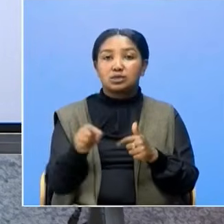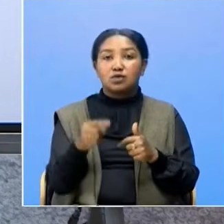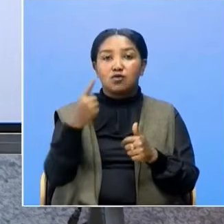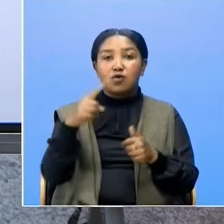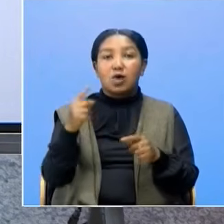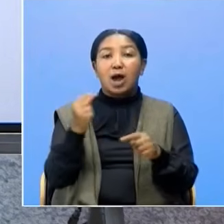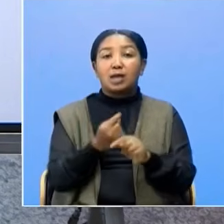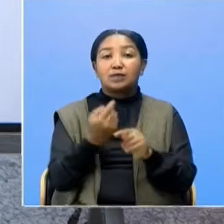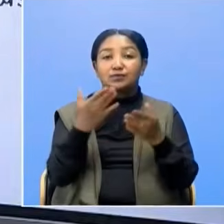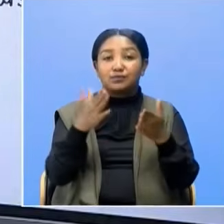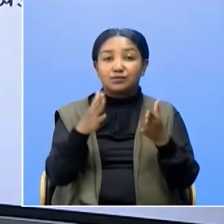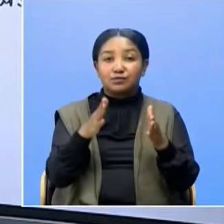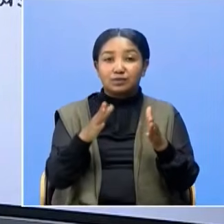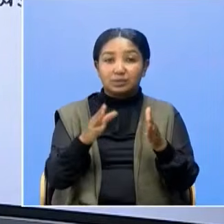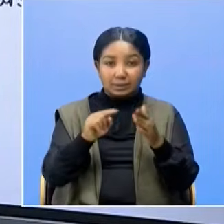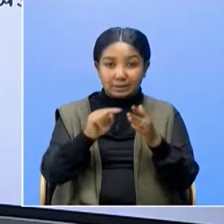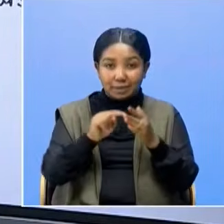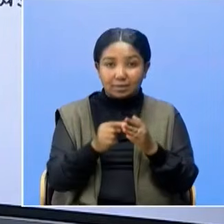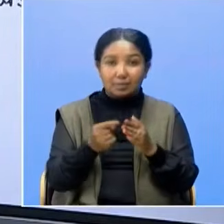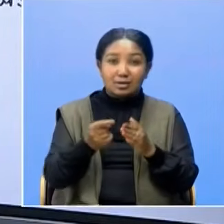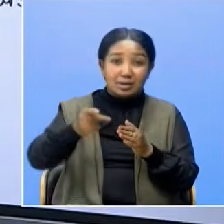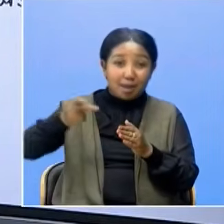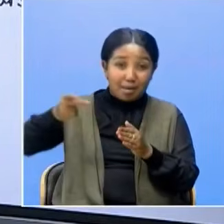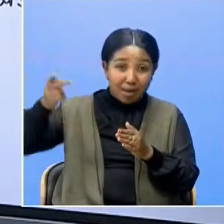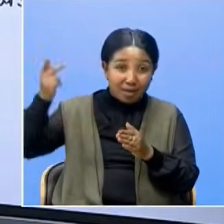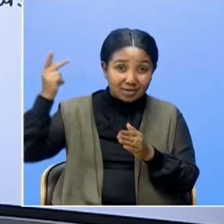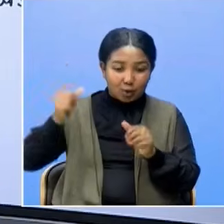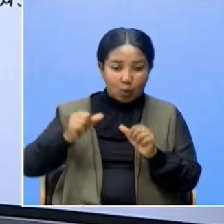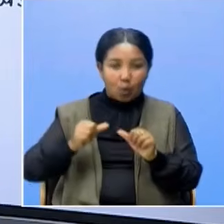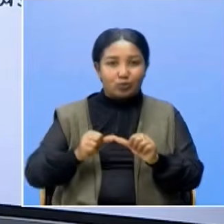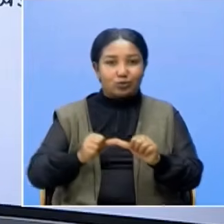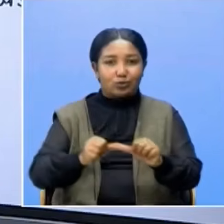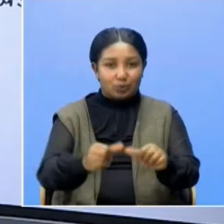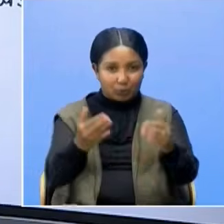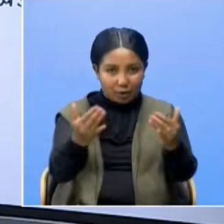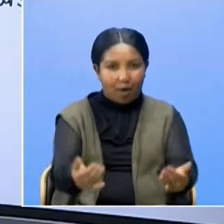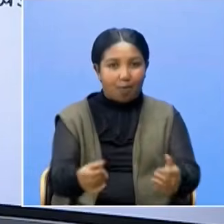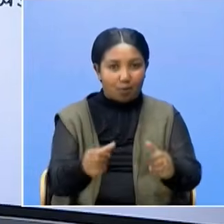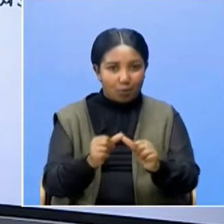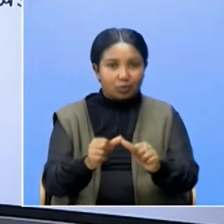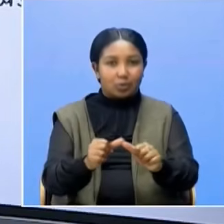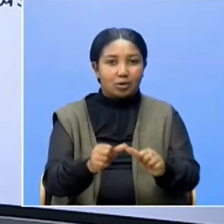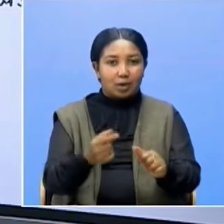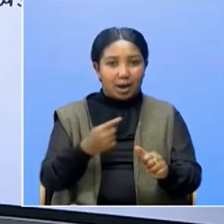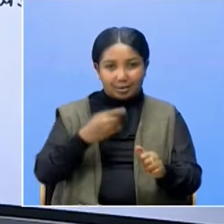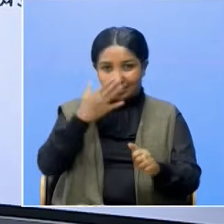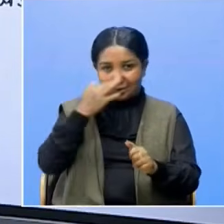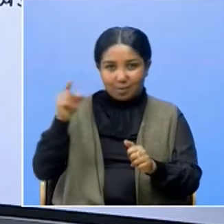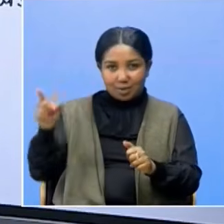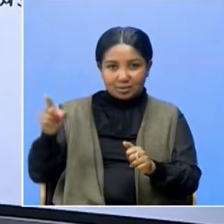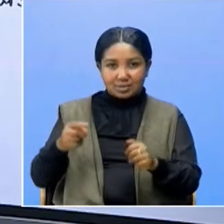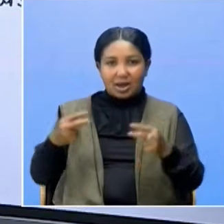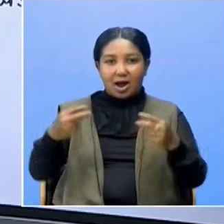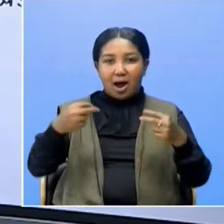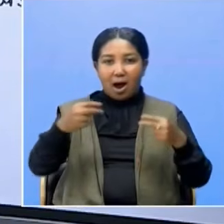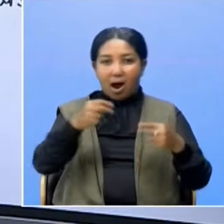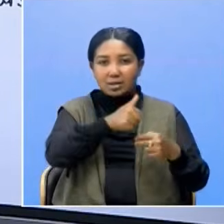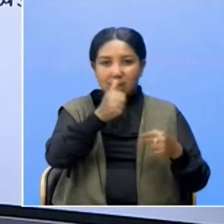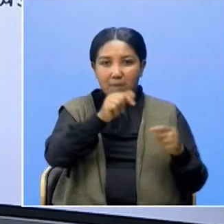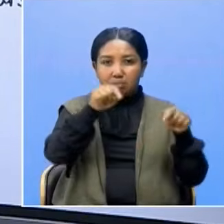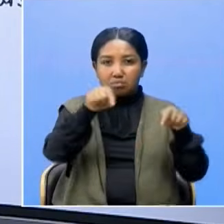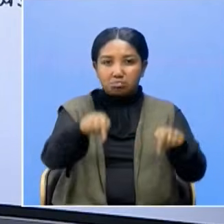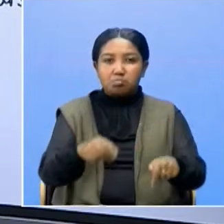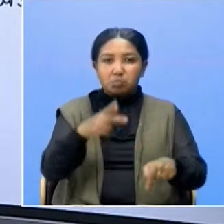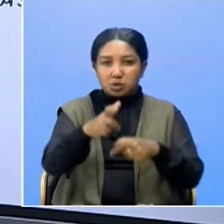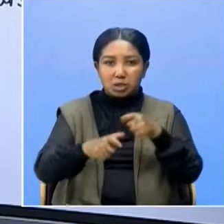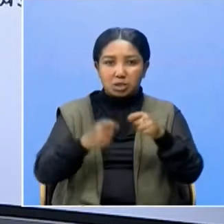an action that has happened in the past and continue until now. Like my experience. I have lived in Addis for